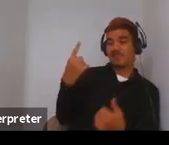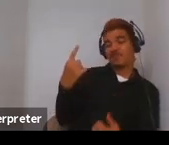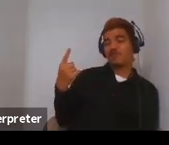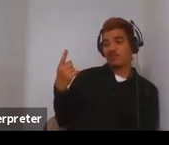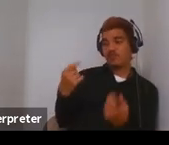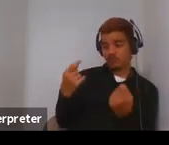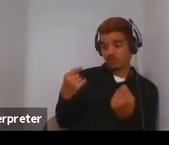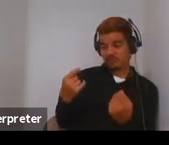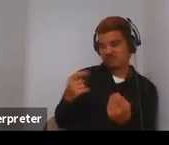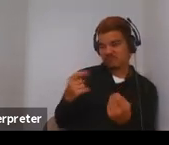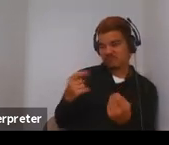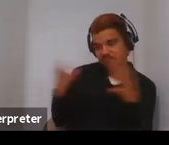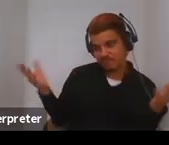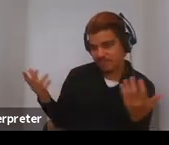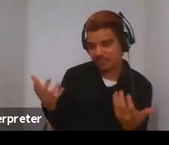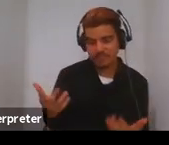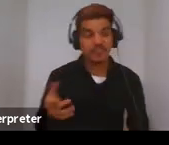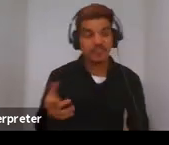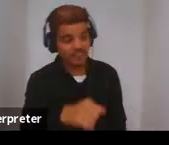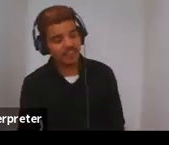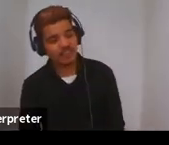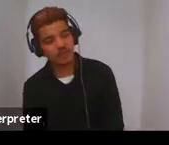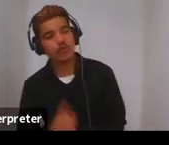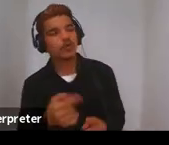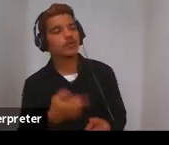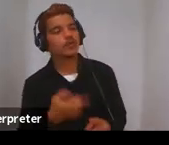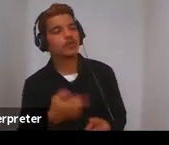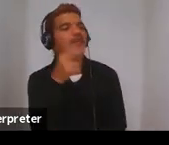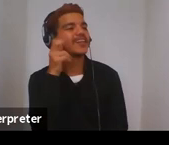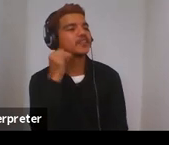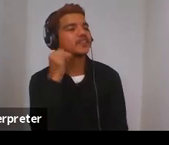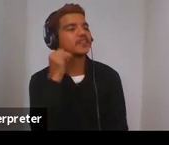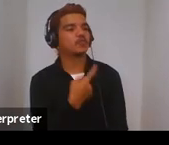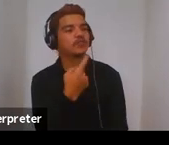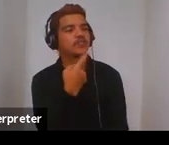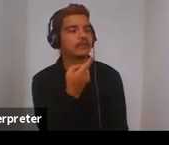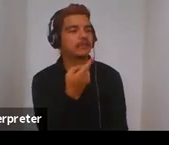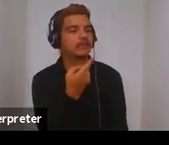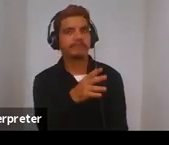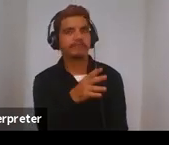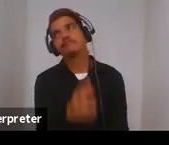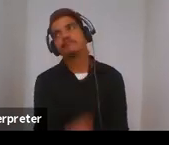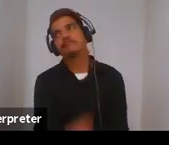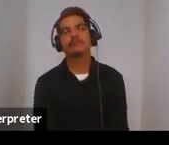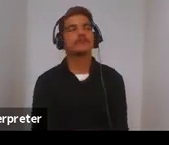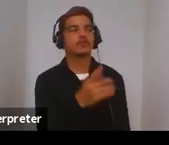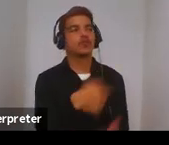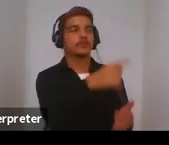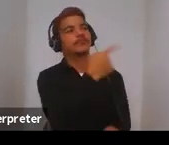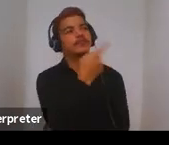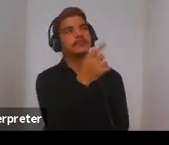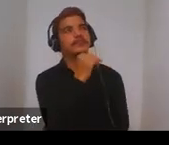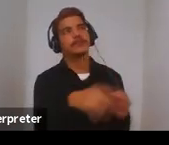that big a deal. Actually, it is. When we don't listen, we're saying, yeah, what you're saying isn't important. Oh,